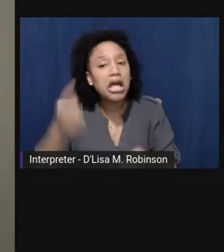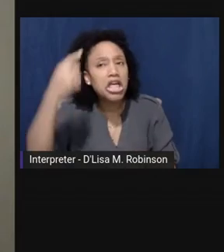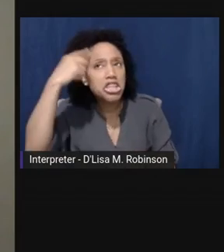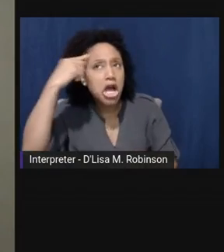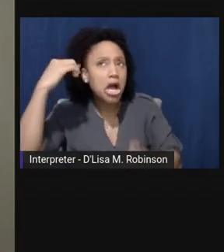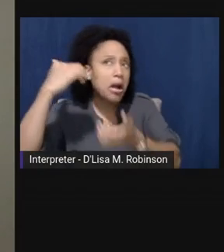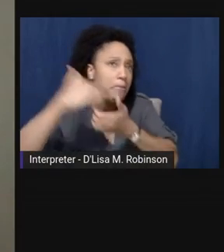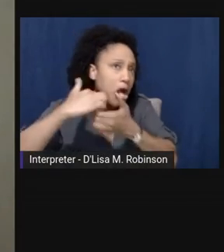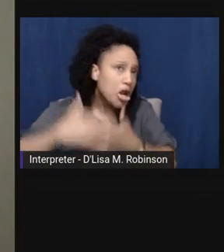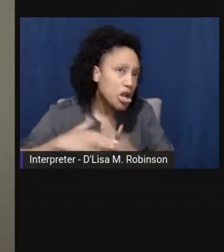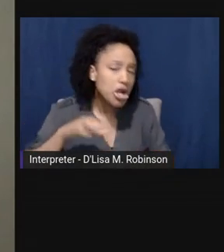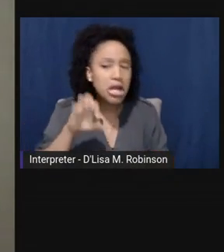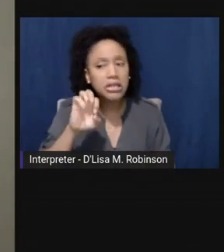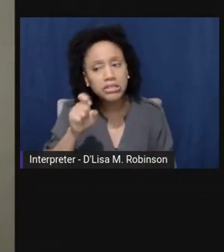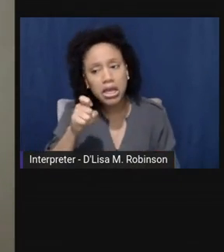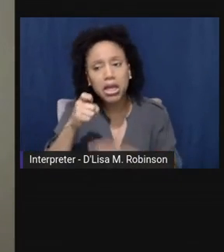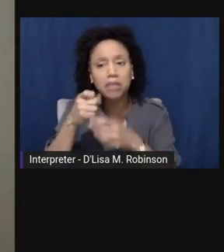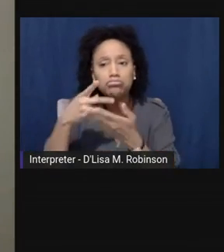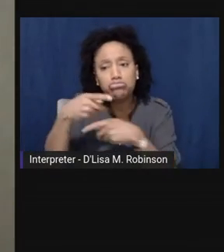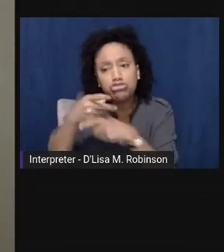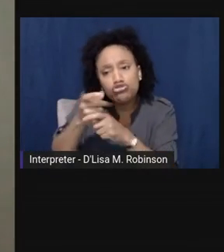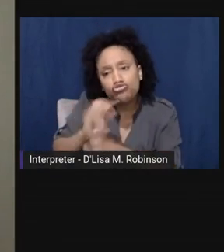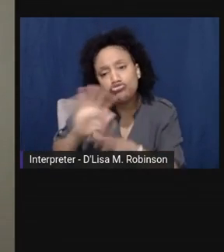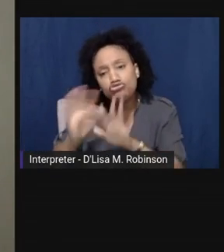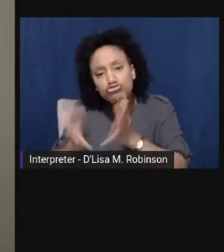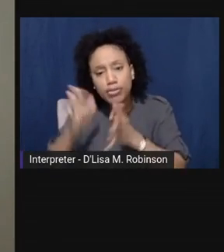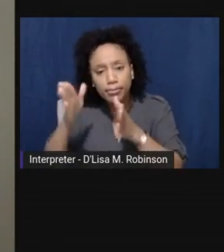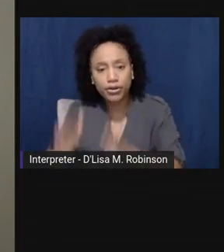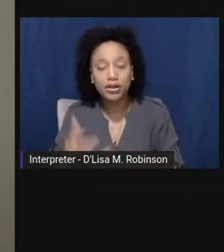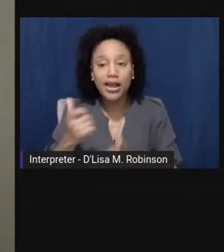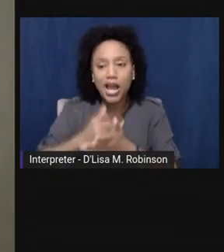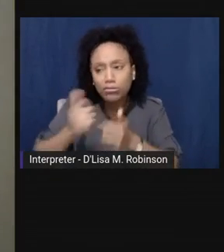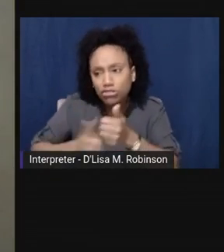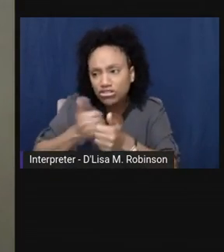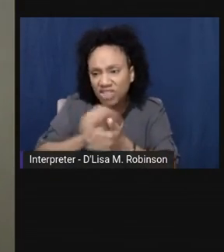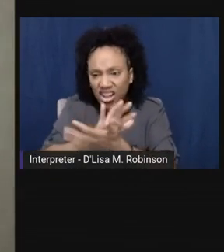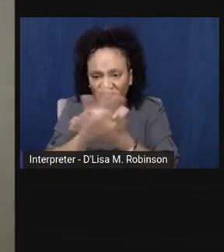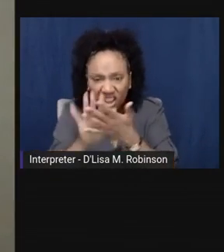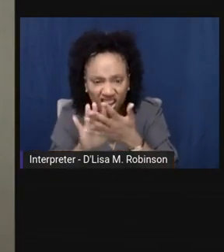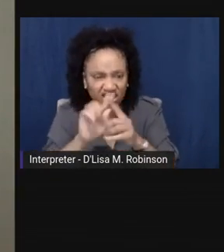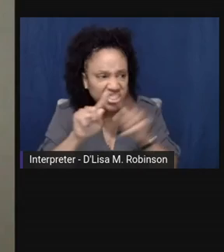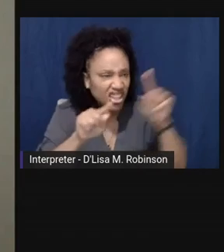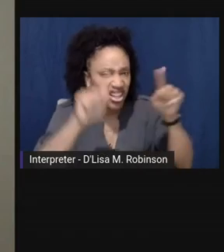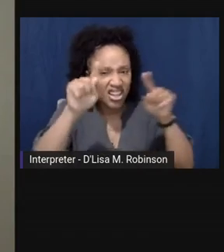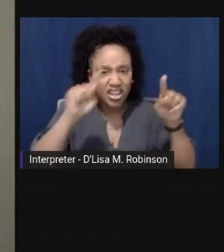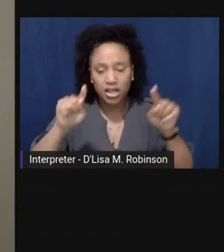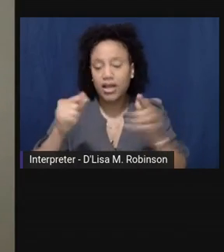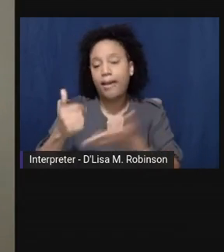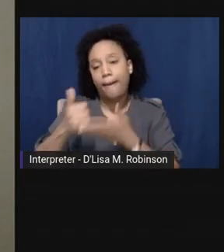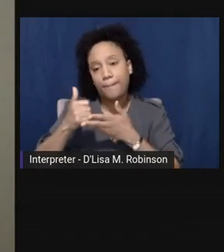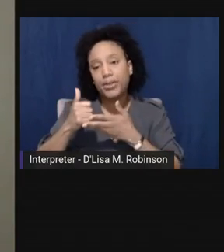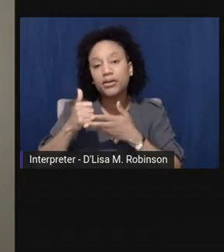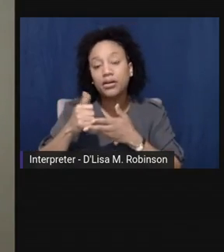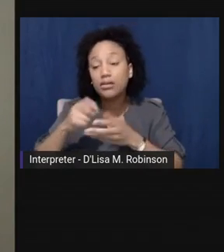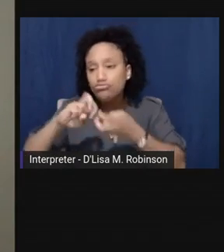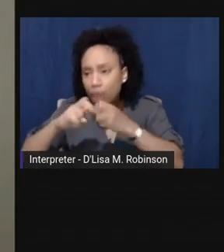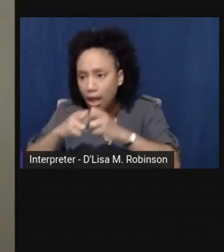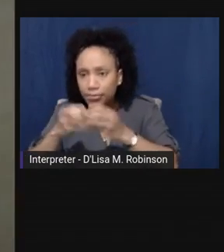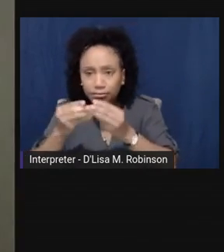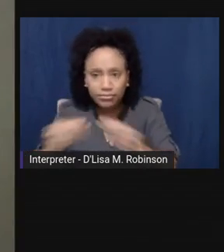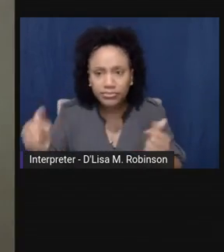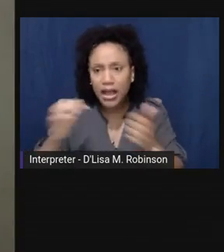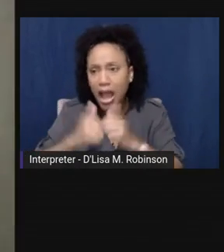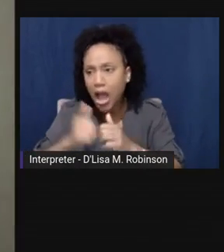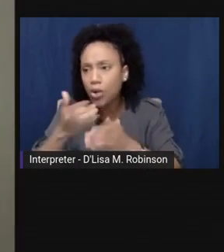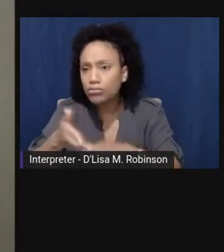in the executive producer sort of role. I need somebody helping keep track of all these work streams with me and troubleshooting paths to productions